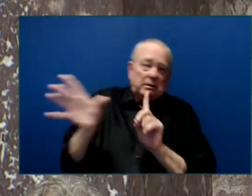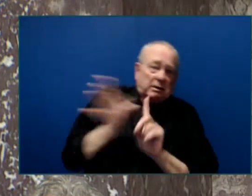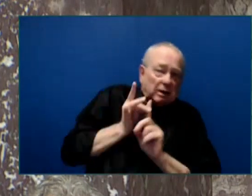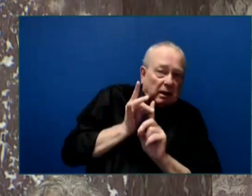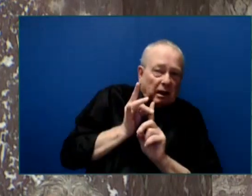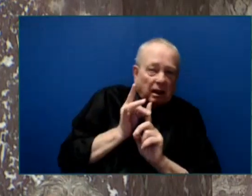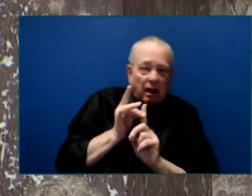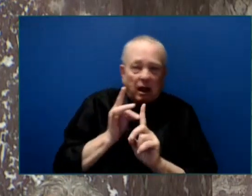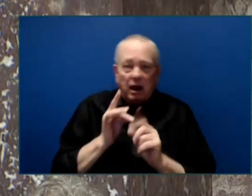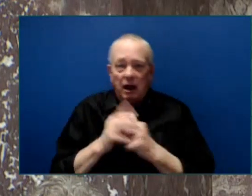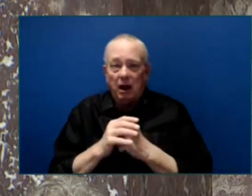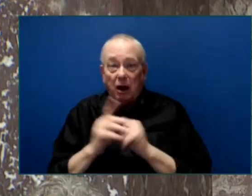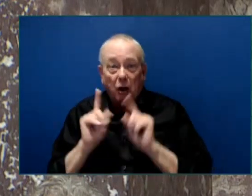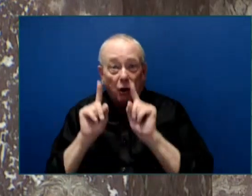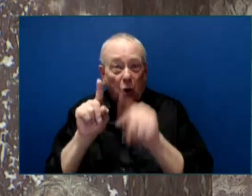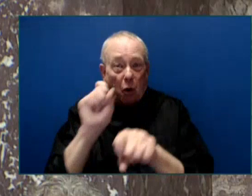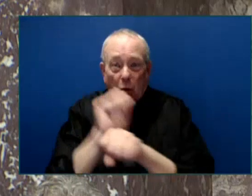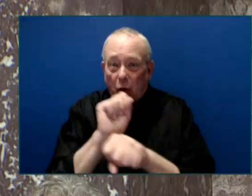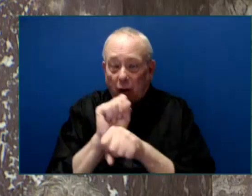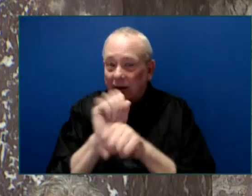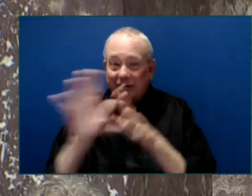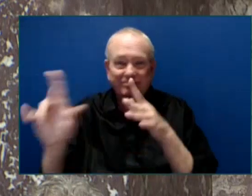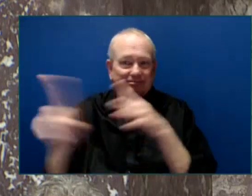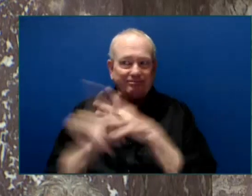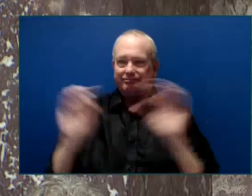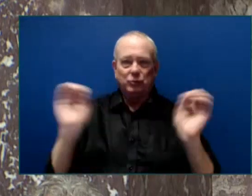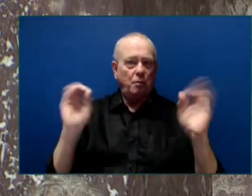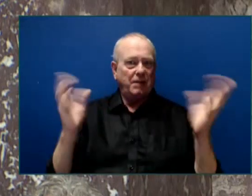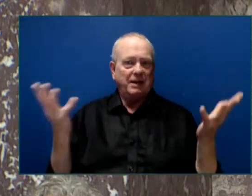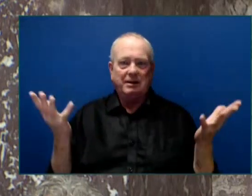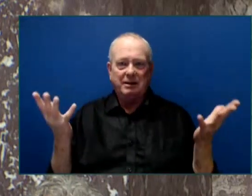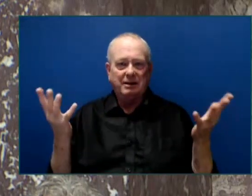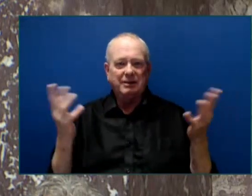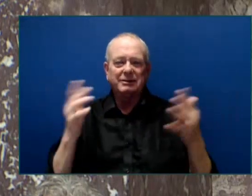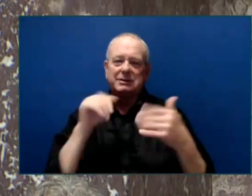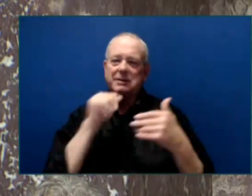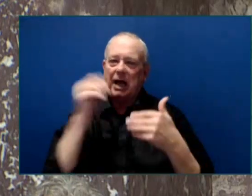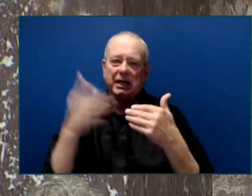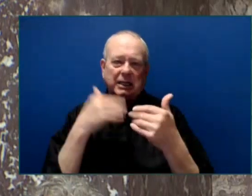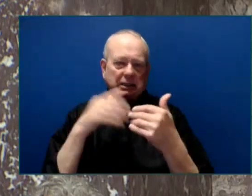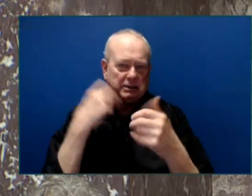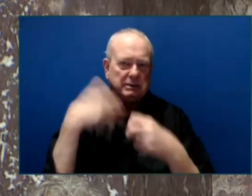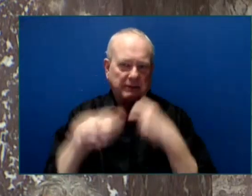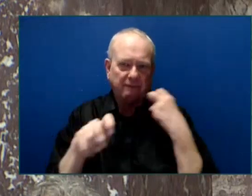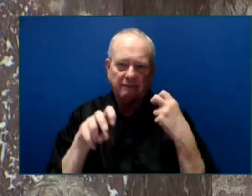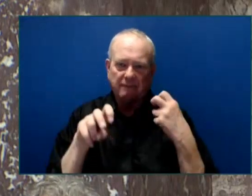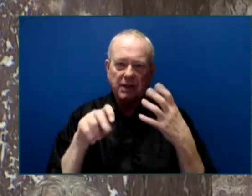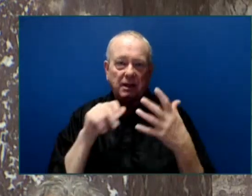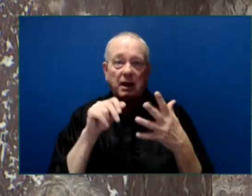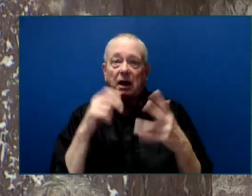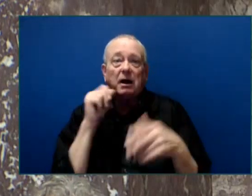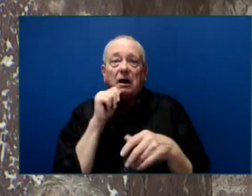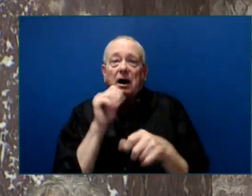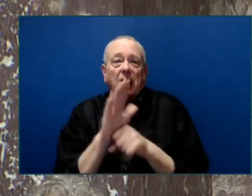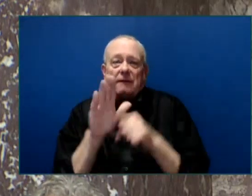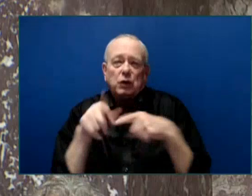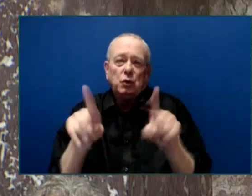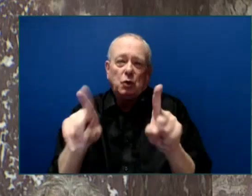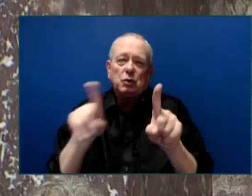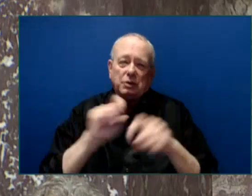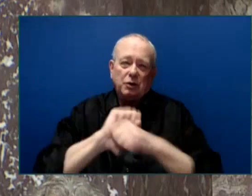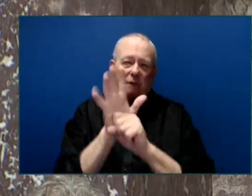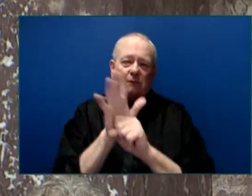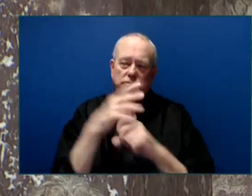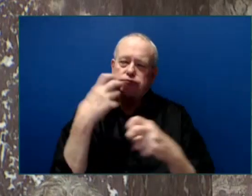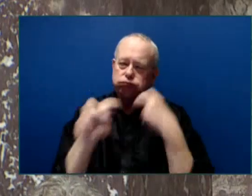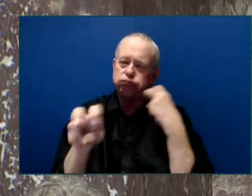And so it was a challenging time, and everyone acknowledges that. Now, the member knows as well, I'm sure, that the person who did the interviews